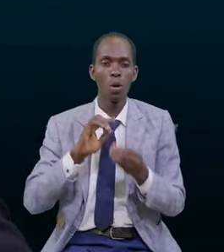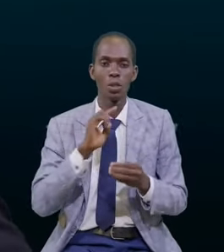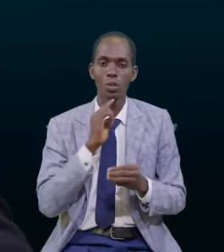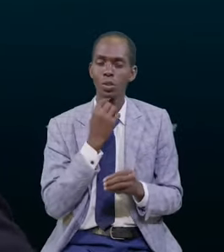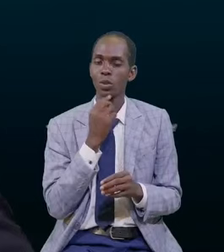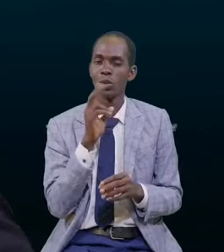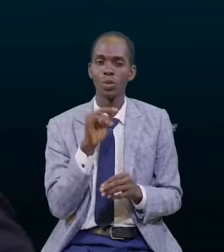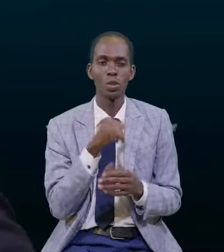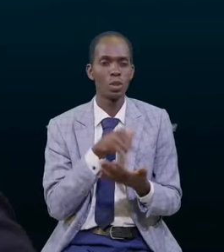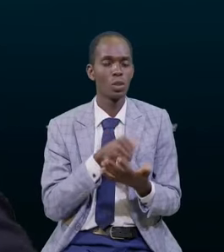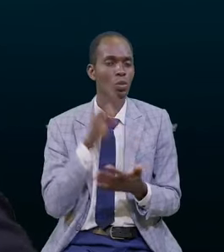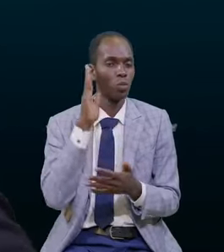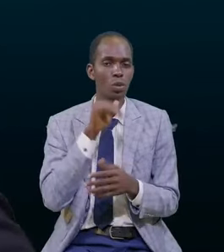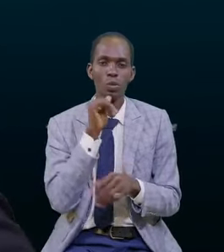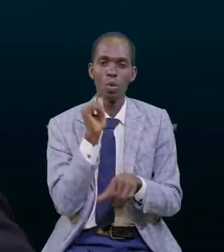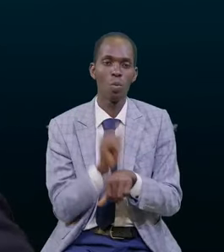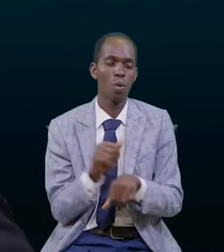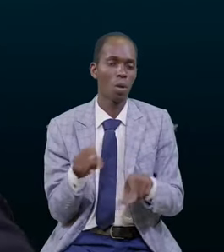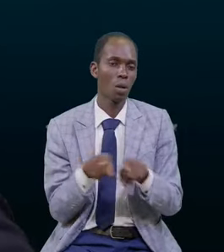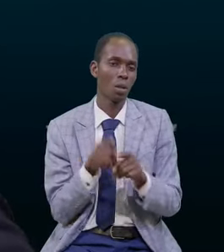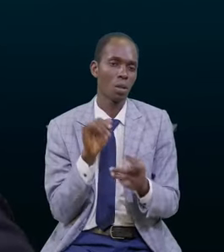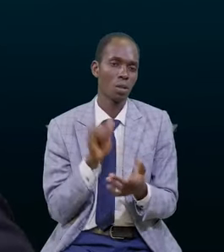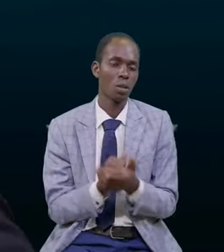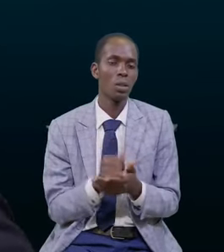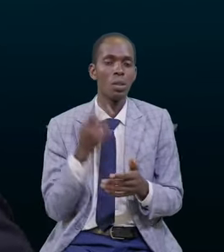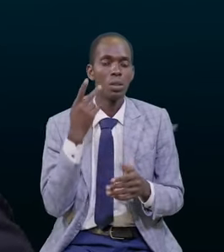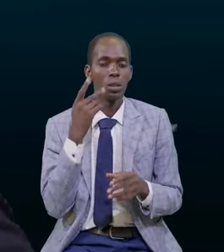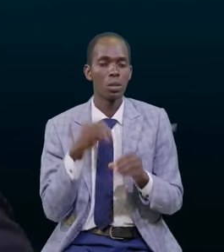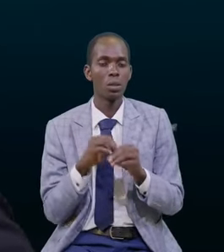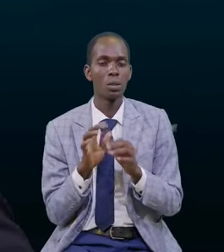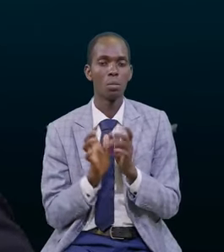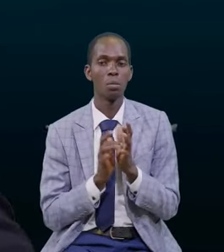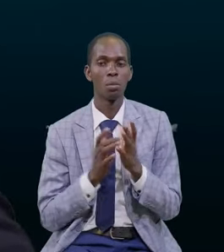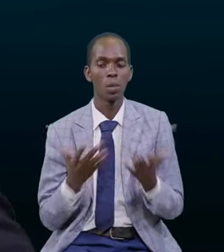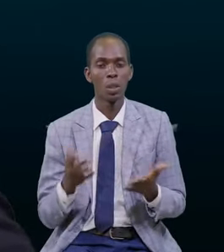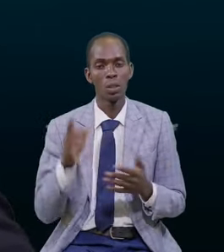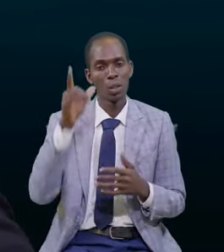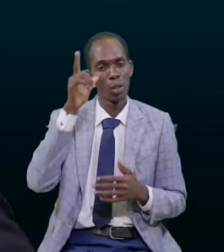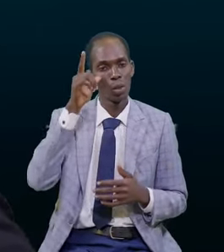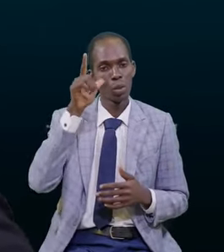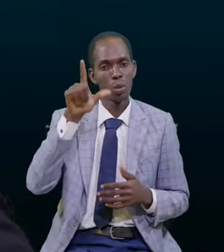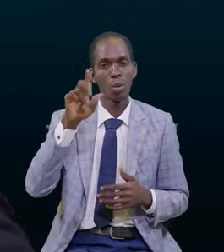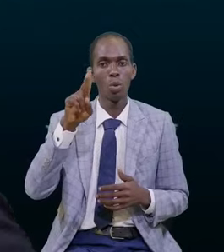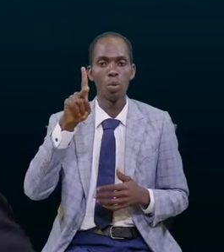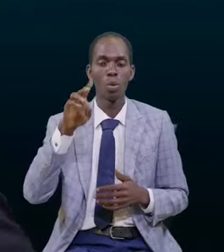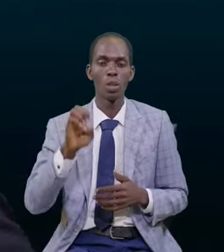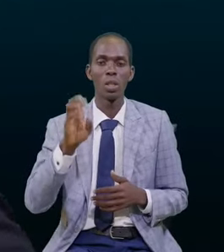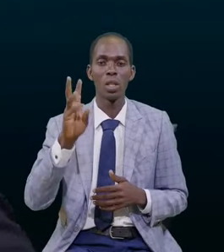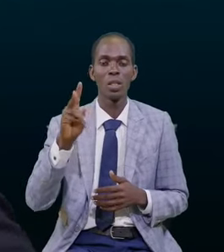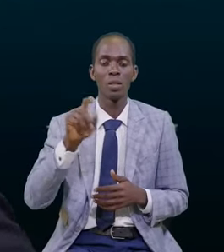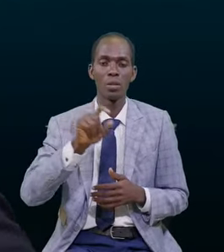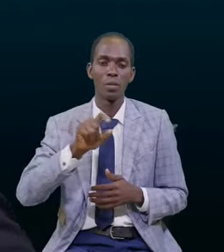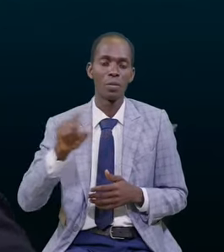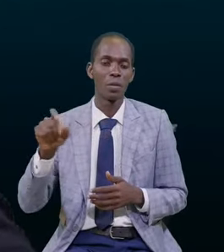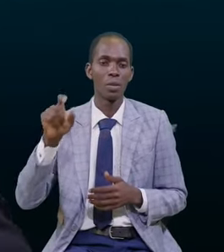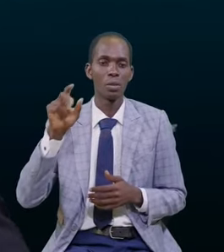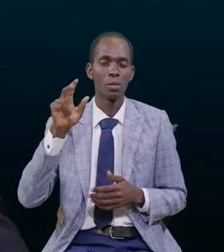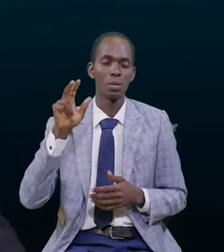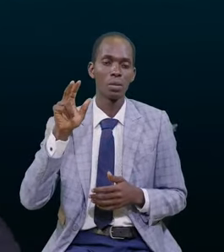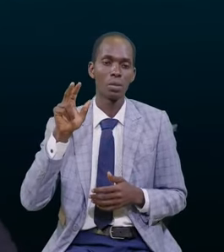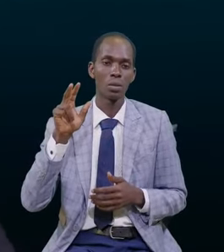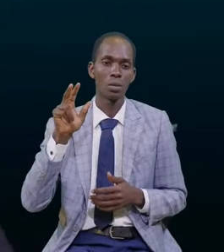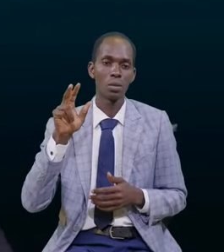chapter 16 I'm reading here in verse 10 Luke chapter 16 and in verse